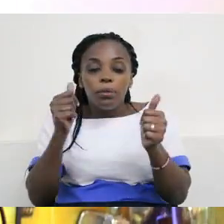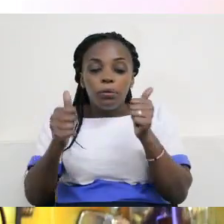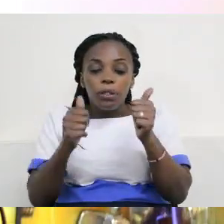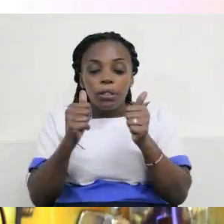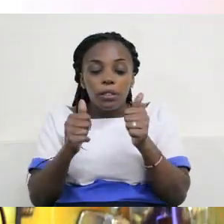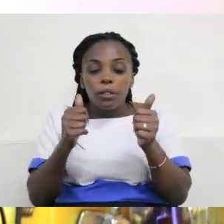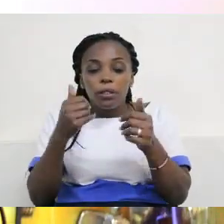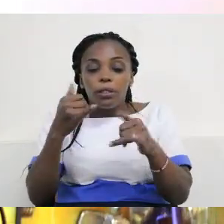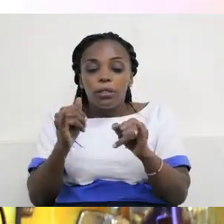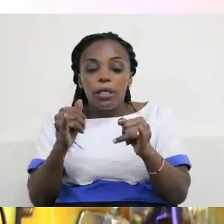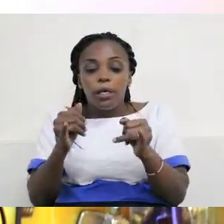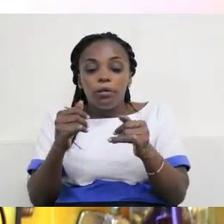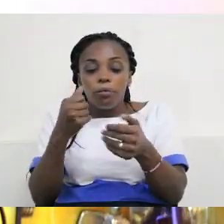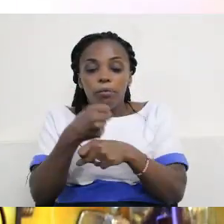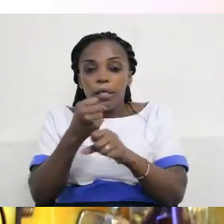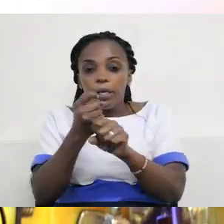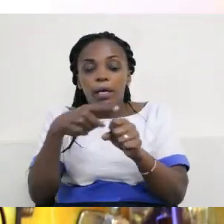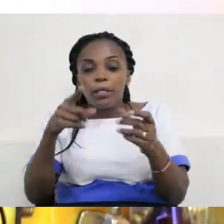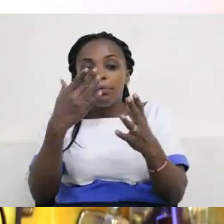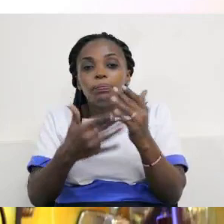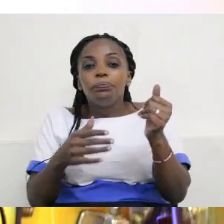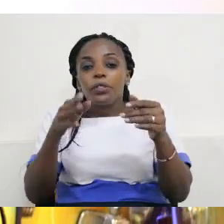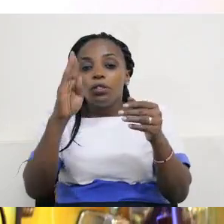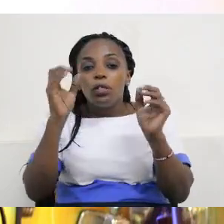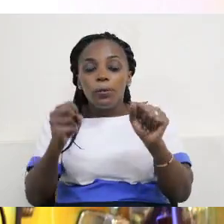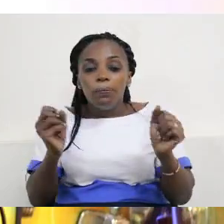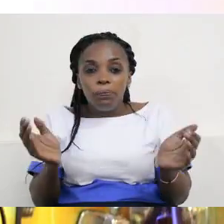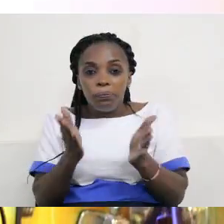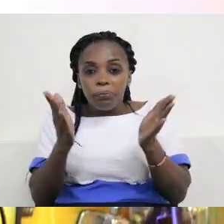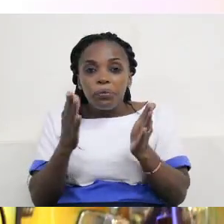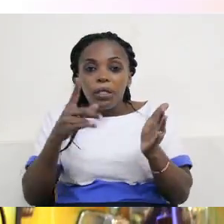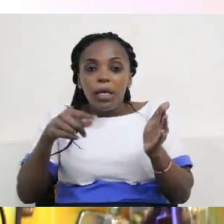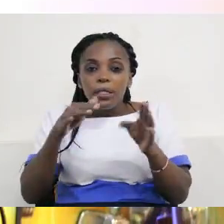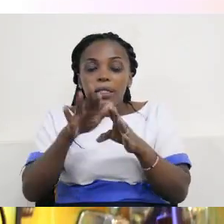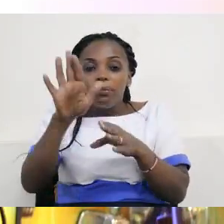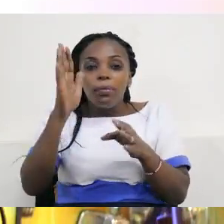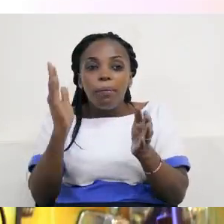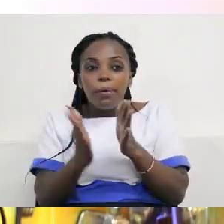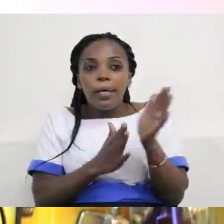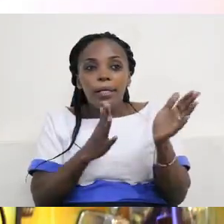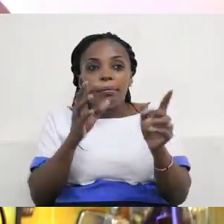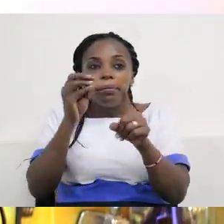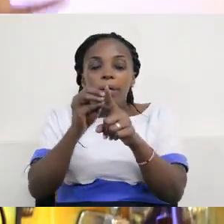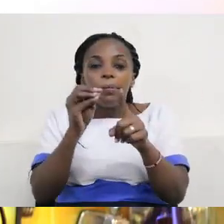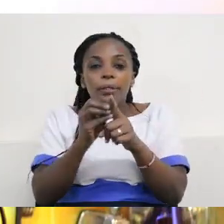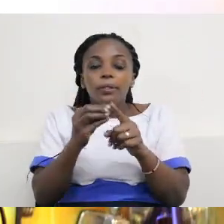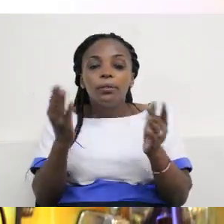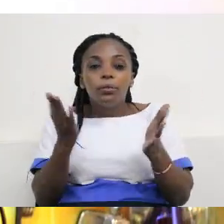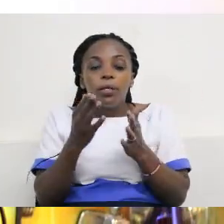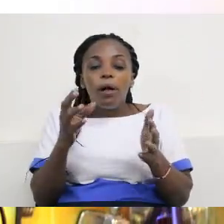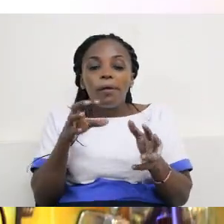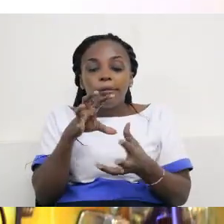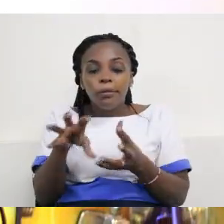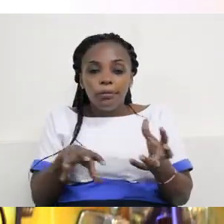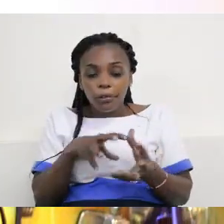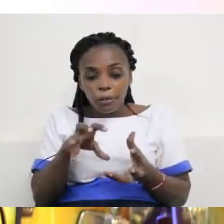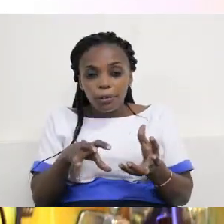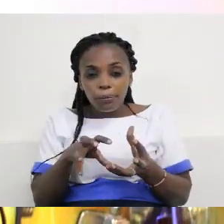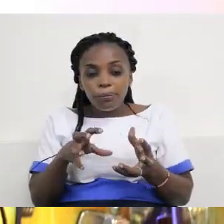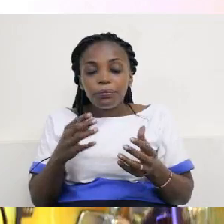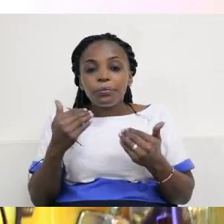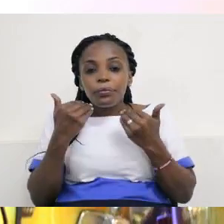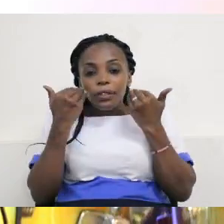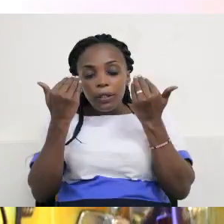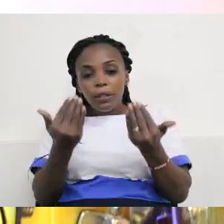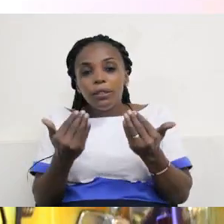flee, and God will establish us in his plan and in his purpose. Where confusion and